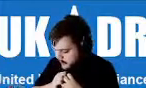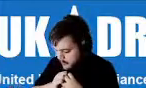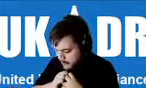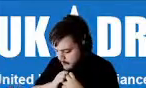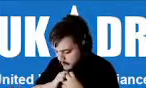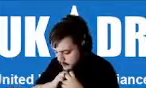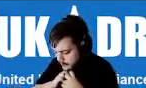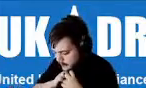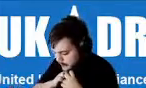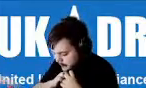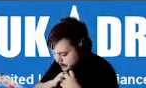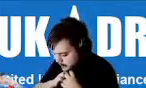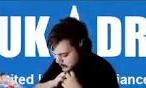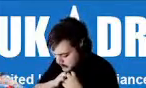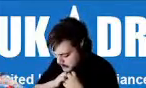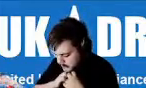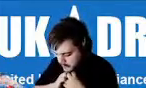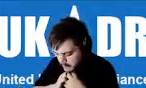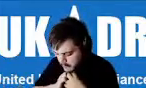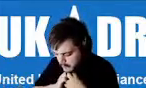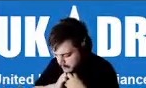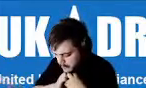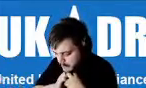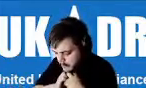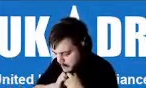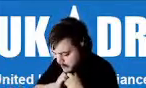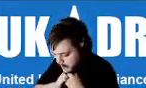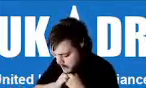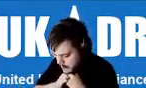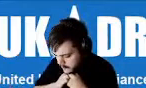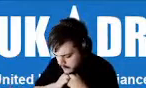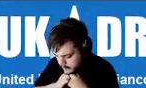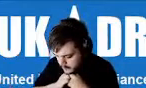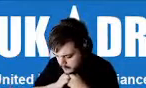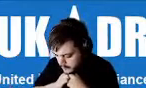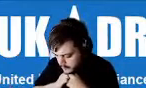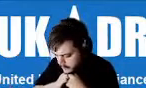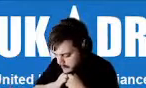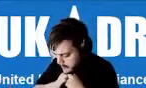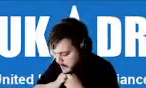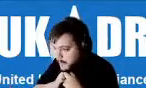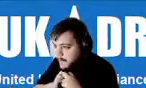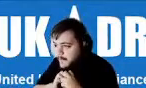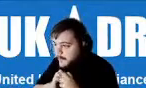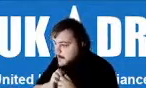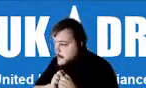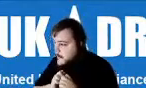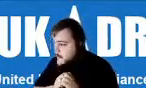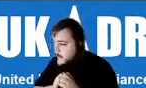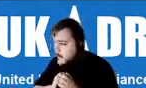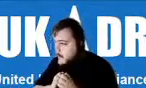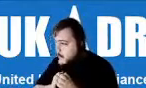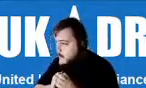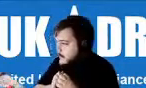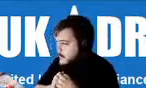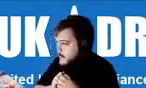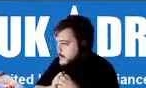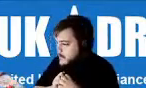can share ideas and knowledge and think about how we can make our science more impactful and relevant.